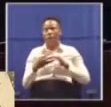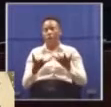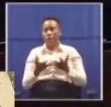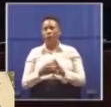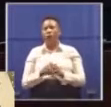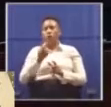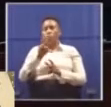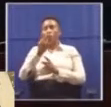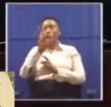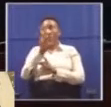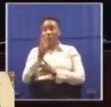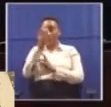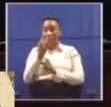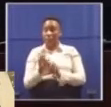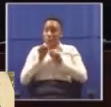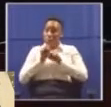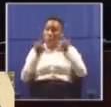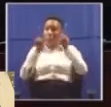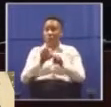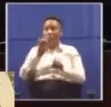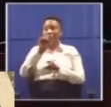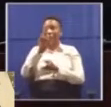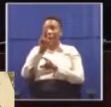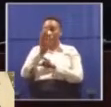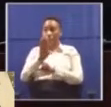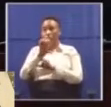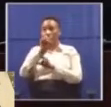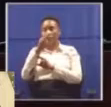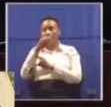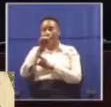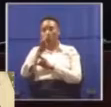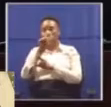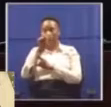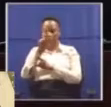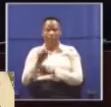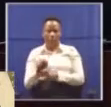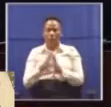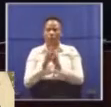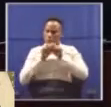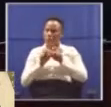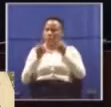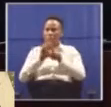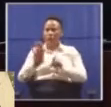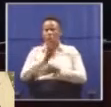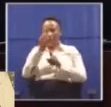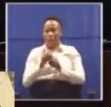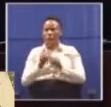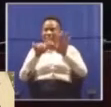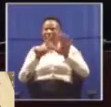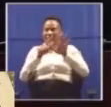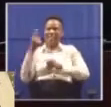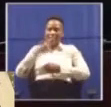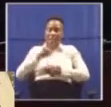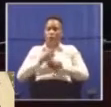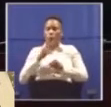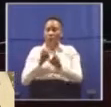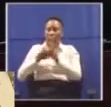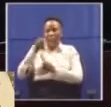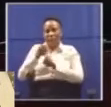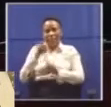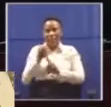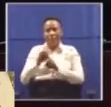sub-Saharan Africa. And it is sad because clearly what we debated in the previous debate of 16 days of activism is